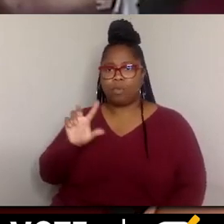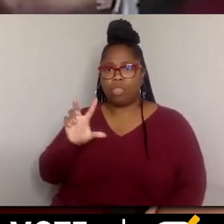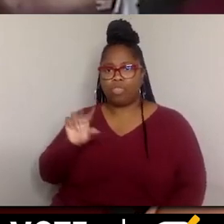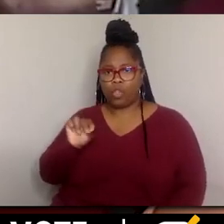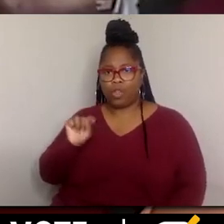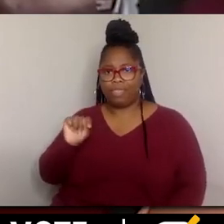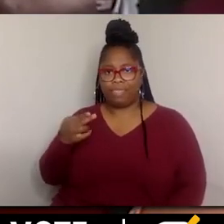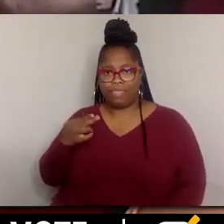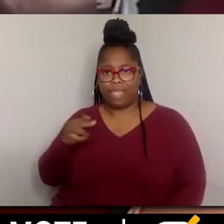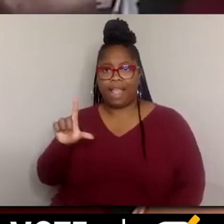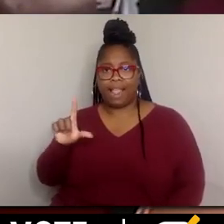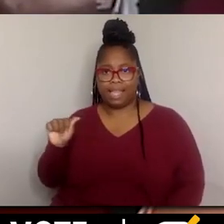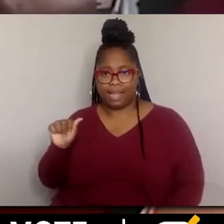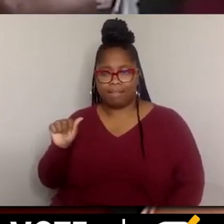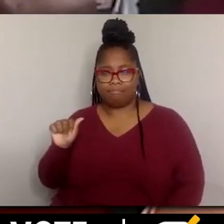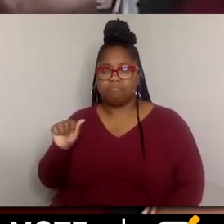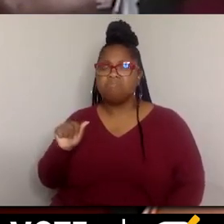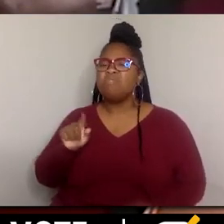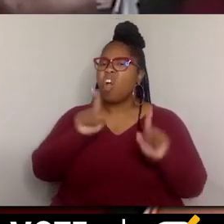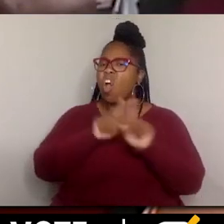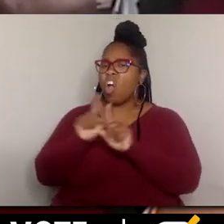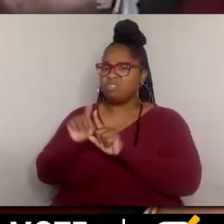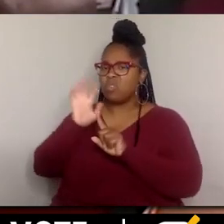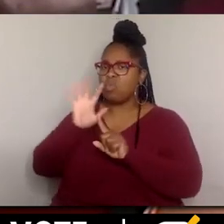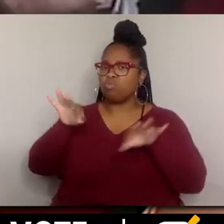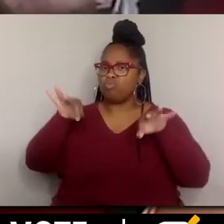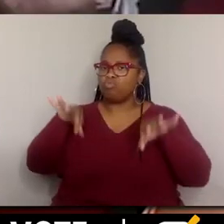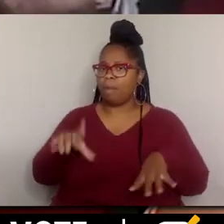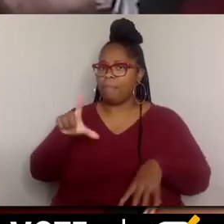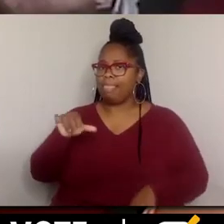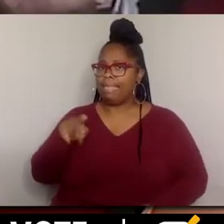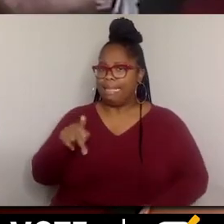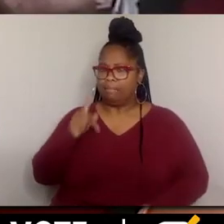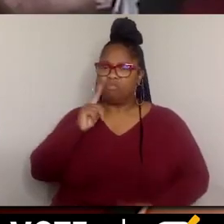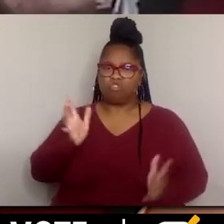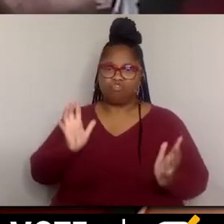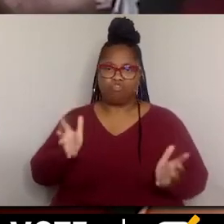bit.ly/September30th LA. We'll also put the link to the event in the chat.